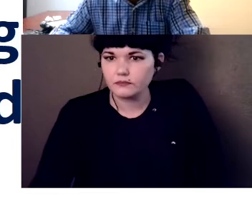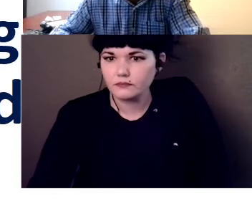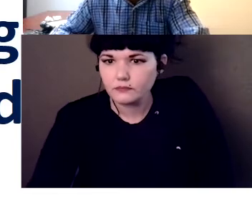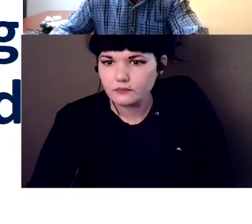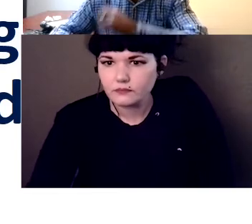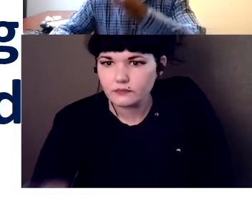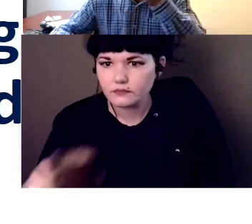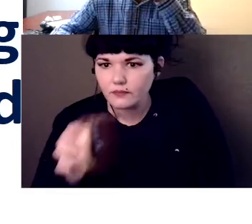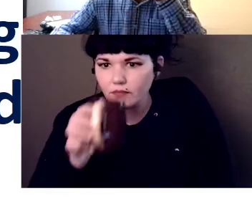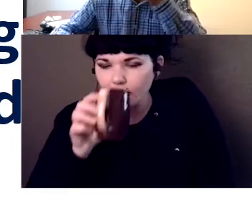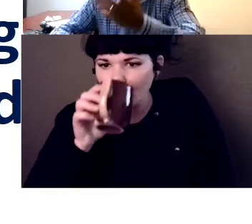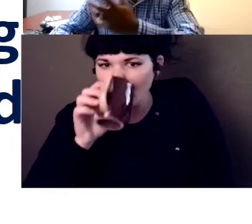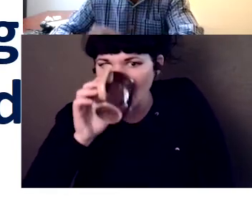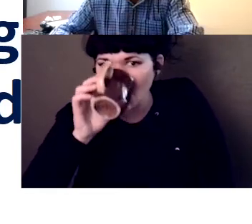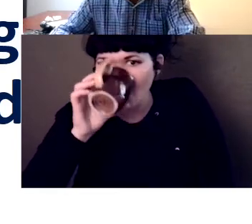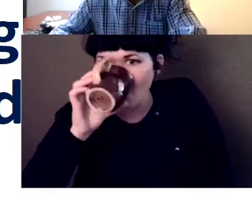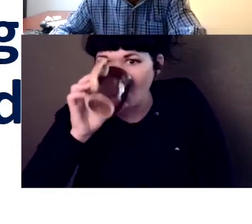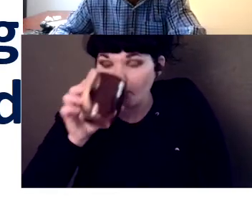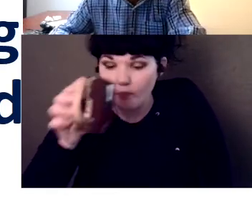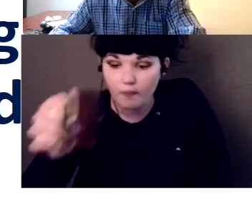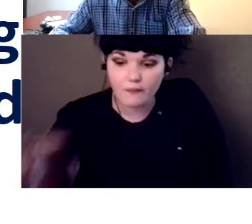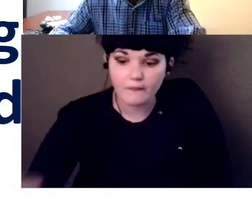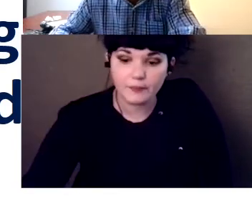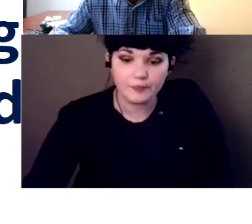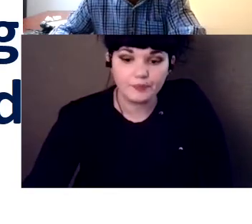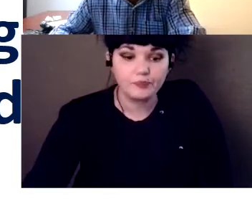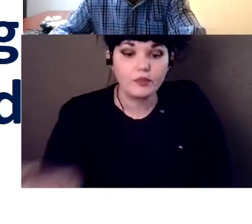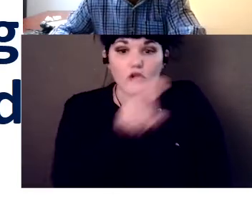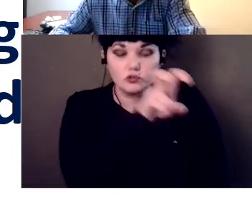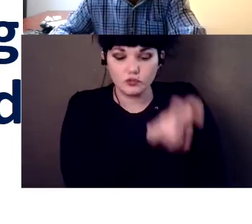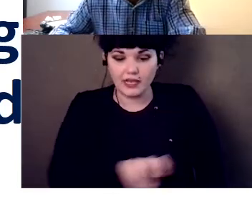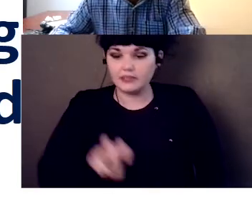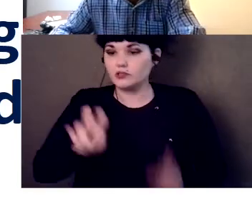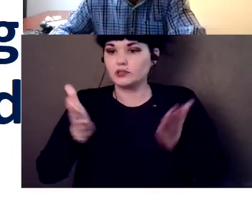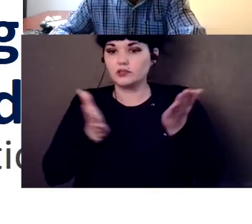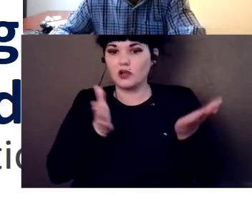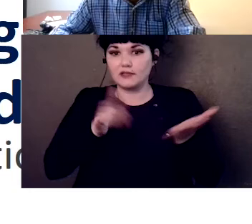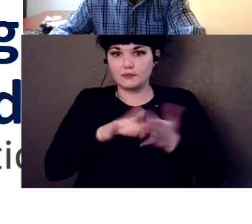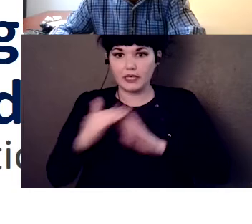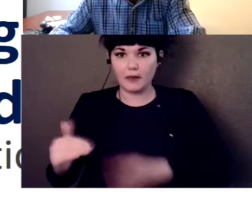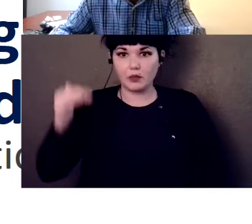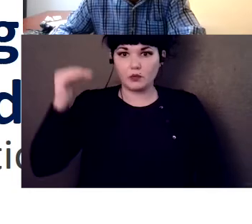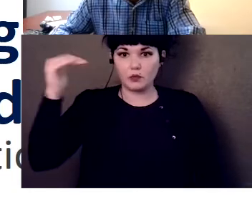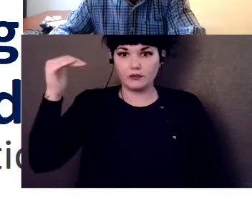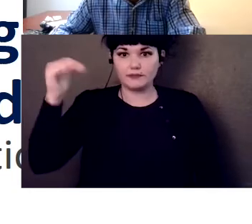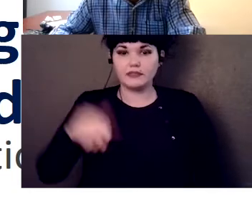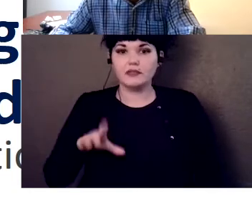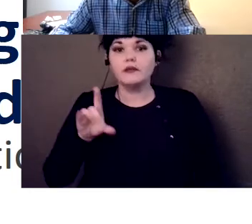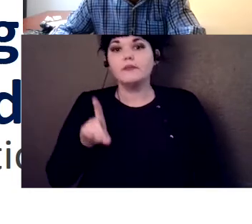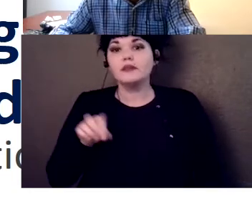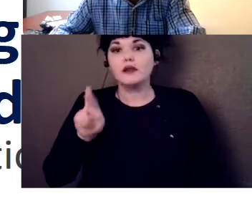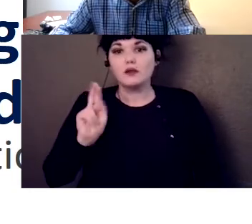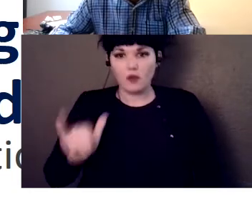So transitioning to adulthood, transitioning services, DRNY can help consumers get the